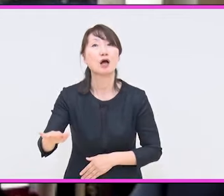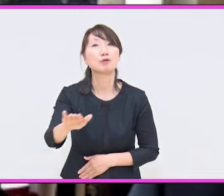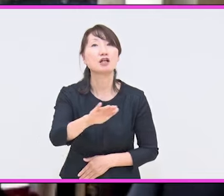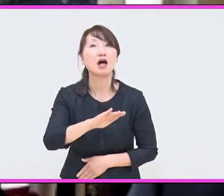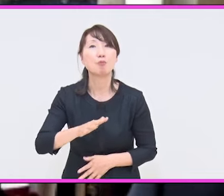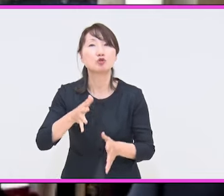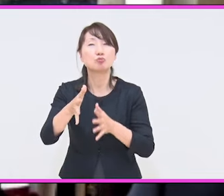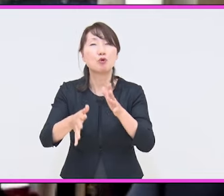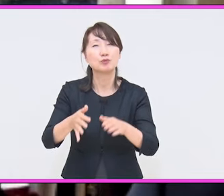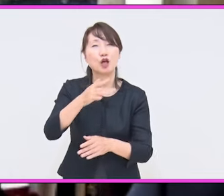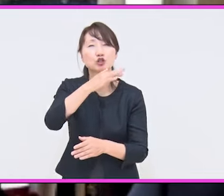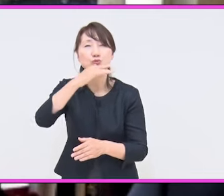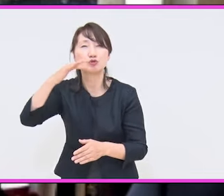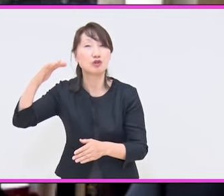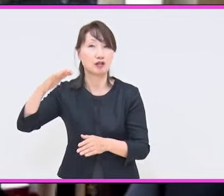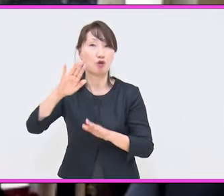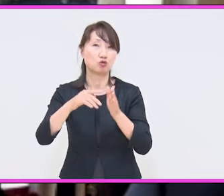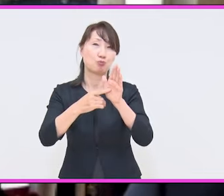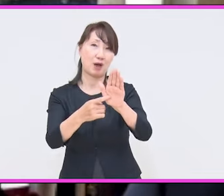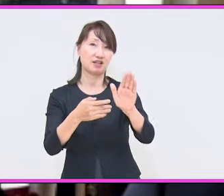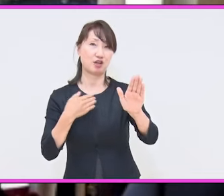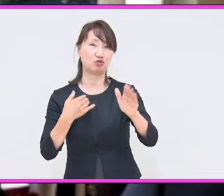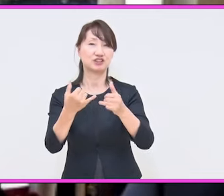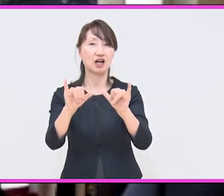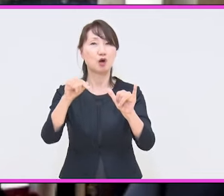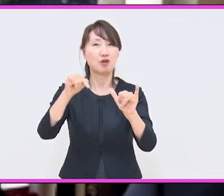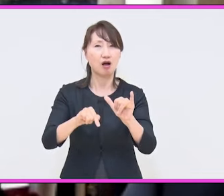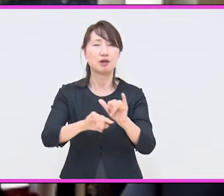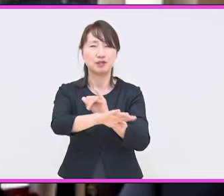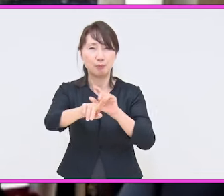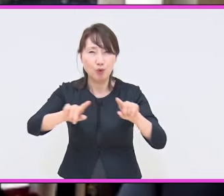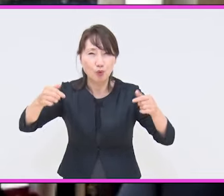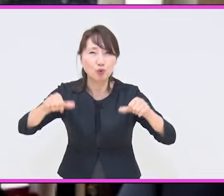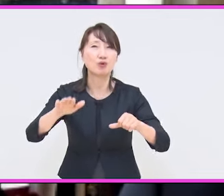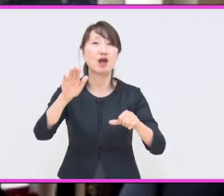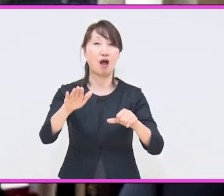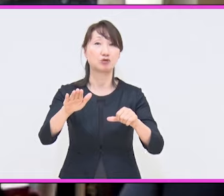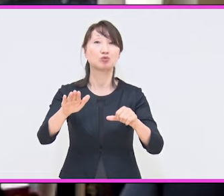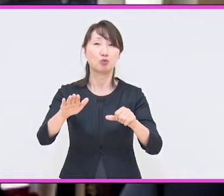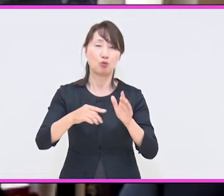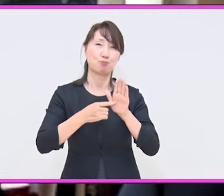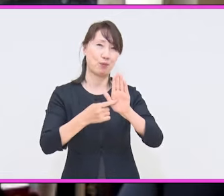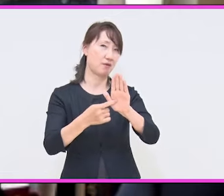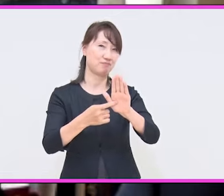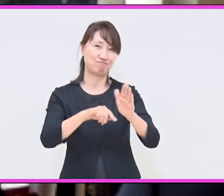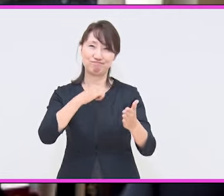Sporting excellence and also be regarded as equitable people in life.